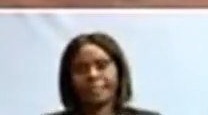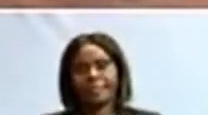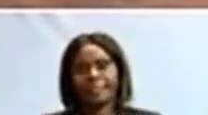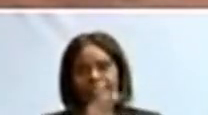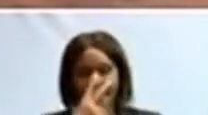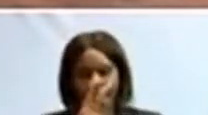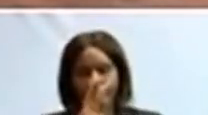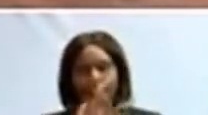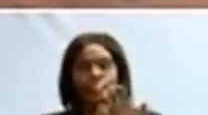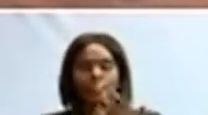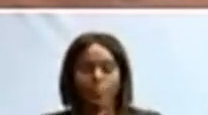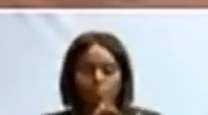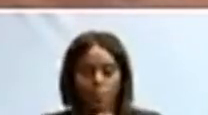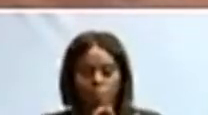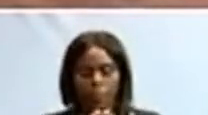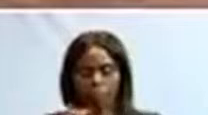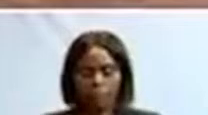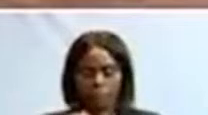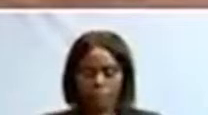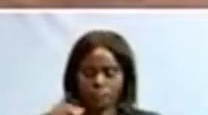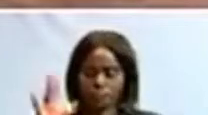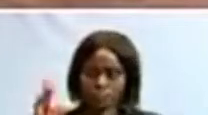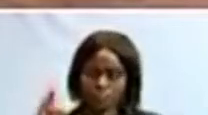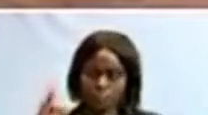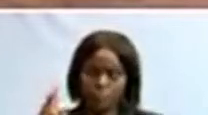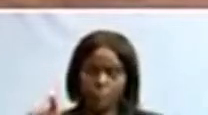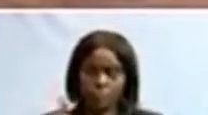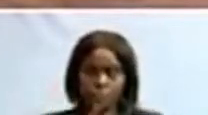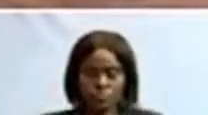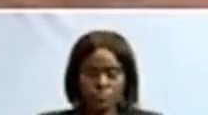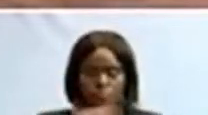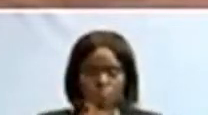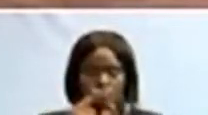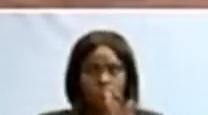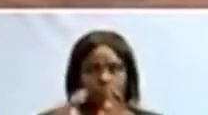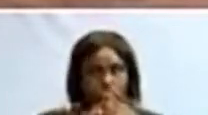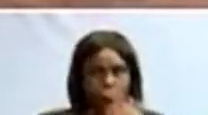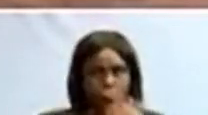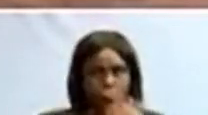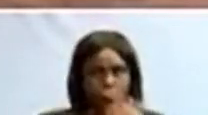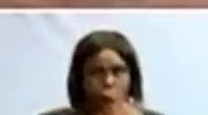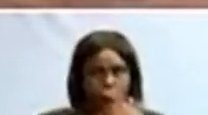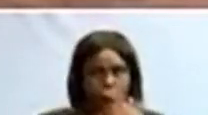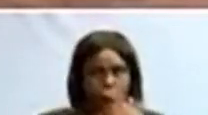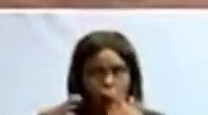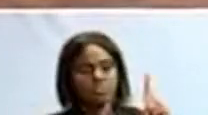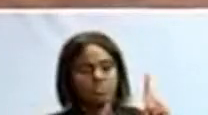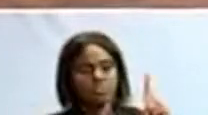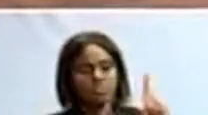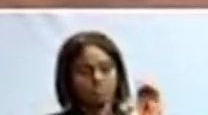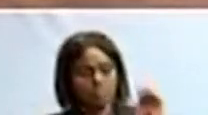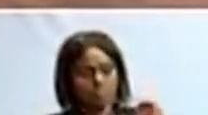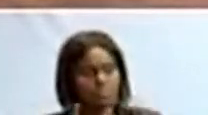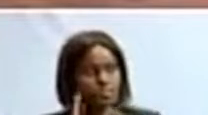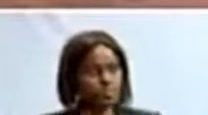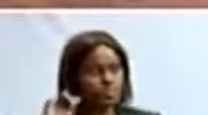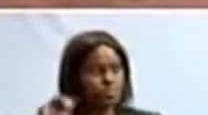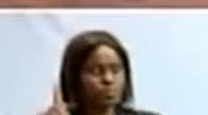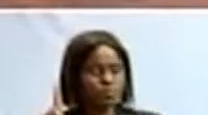See Appendix 17, the application form WDCs to the